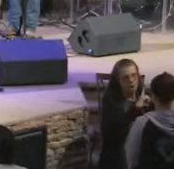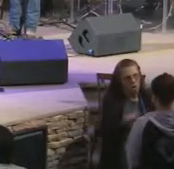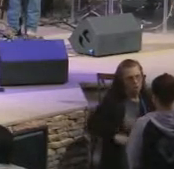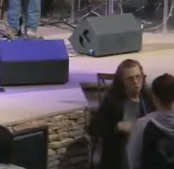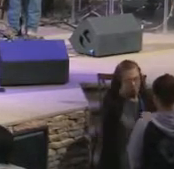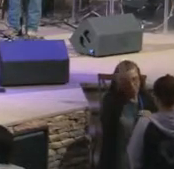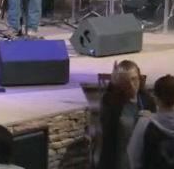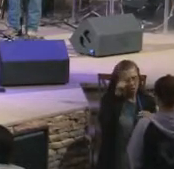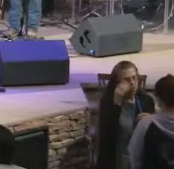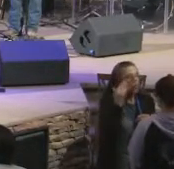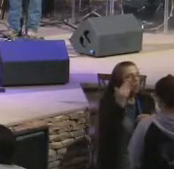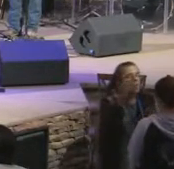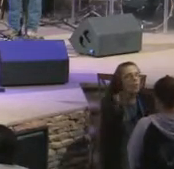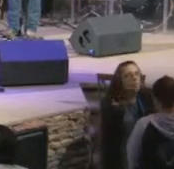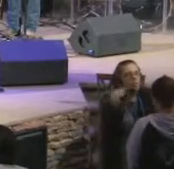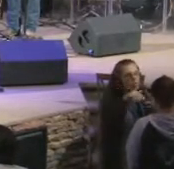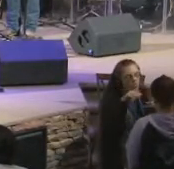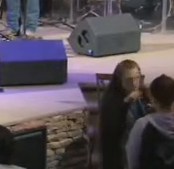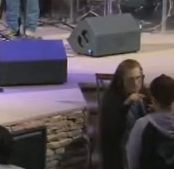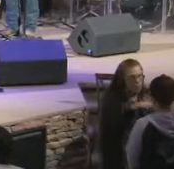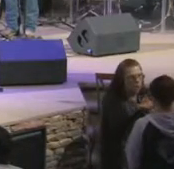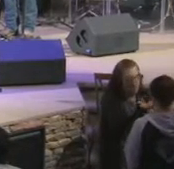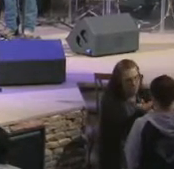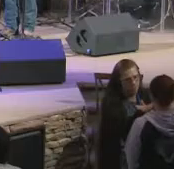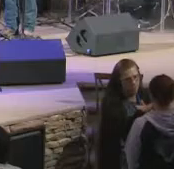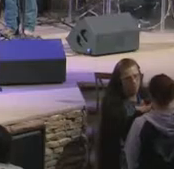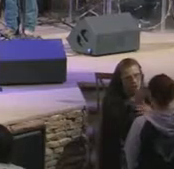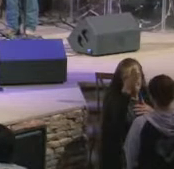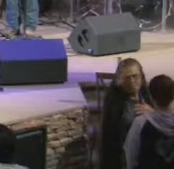Oh. Oh, no place long.